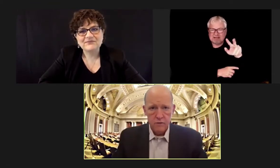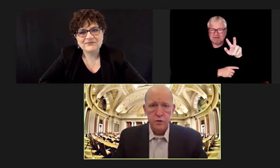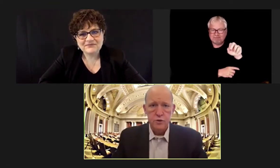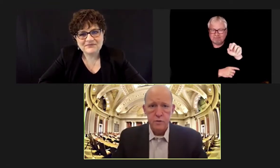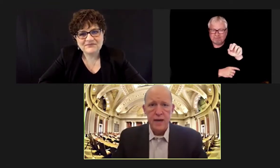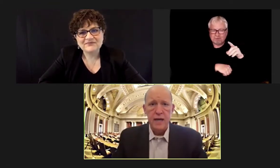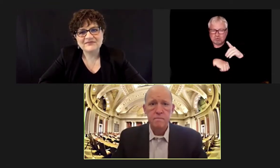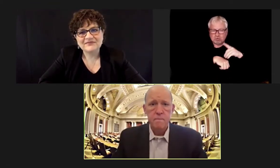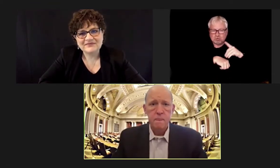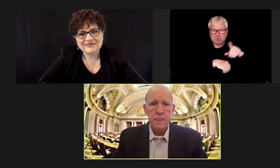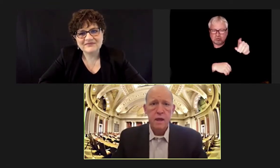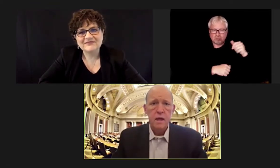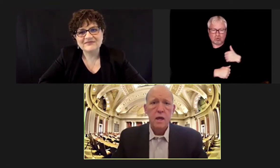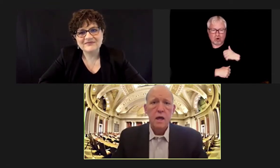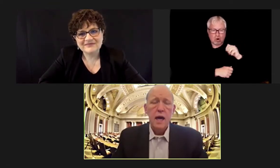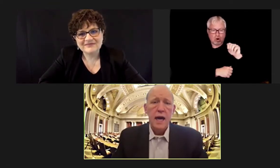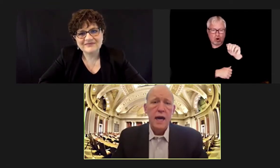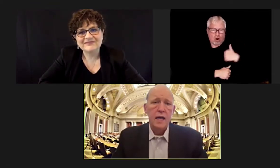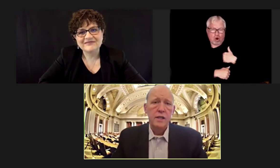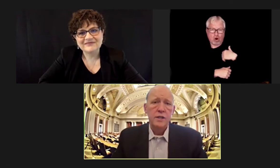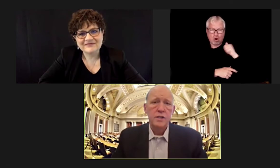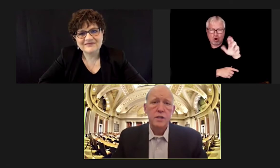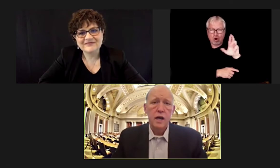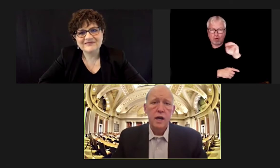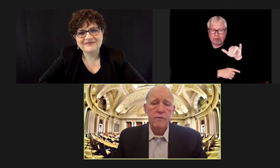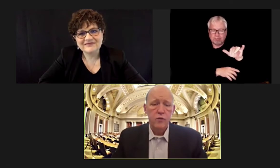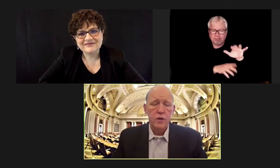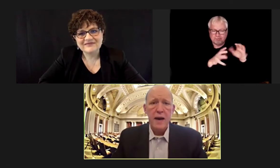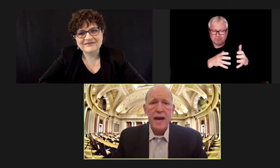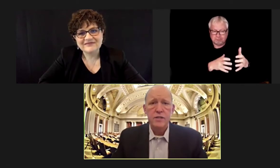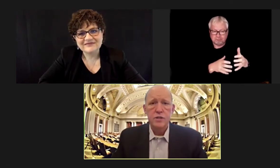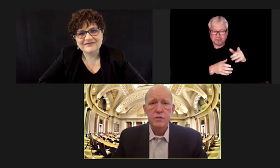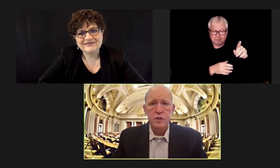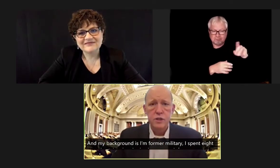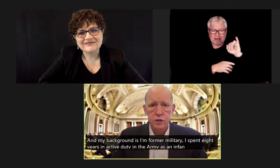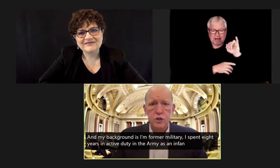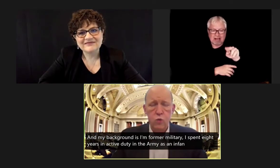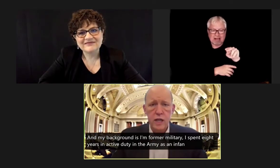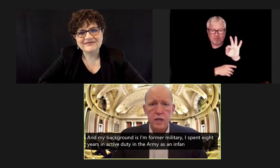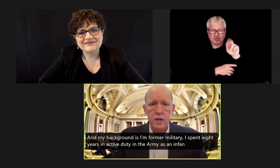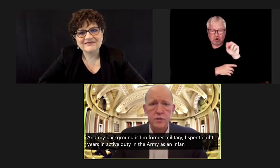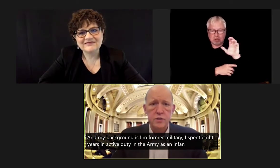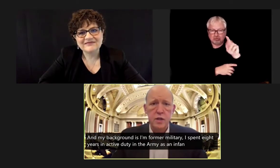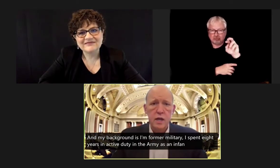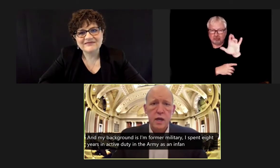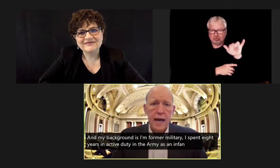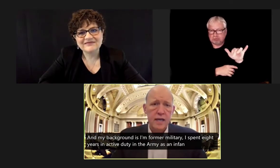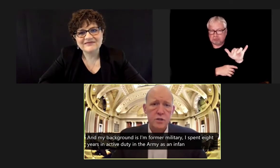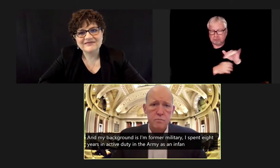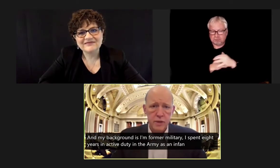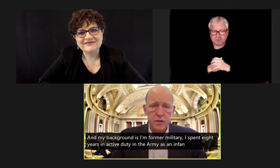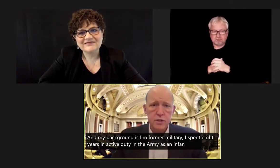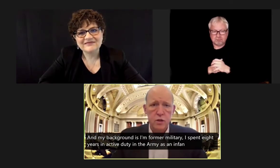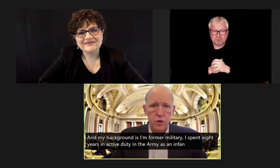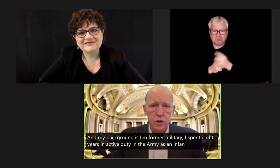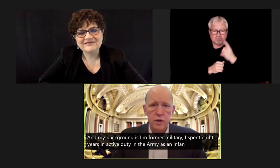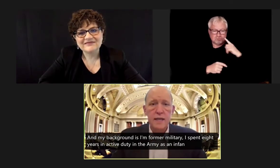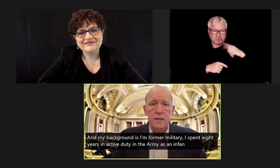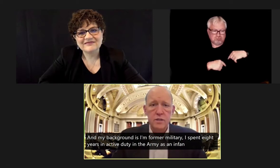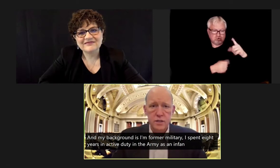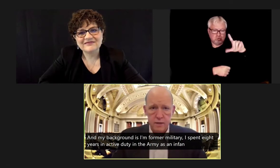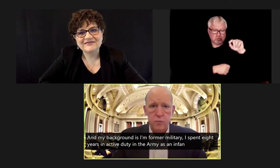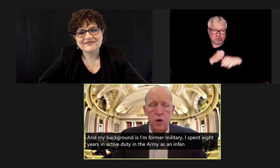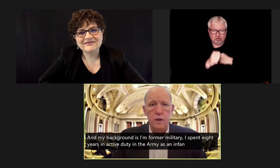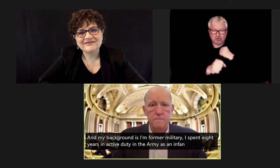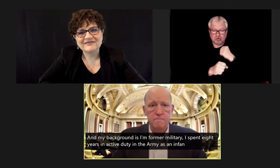an infantryman. And for the past nearly 20 years as a business owner